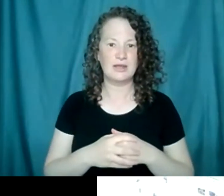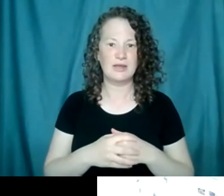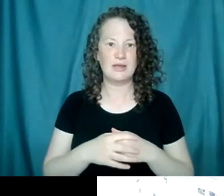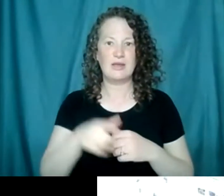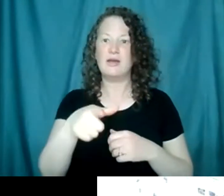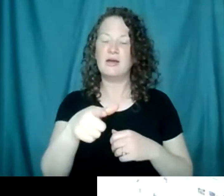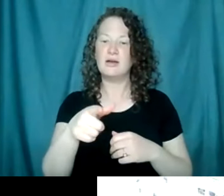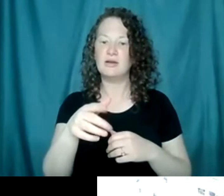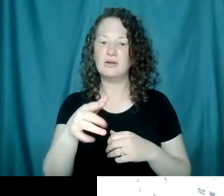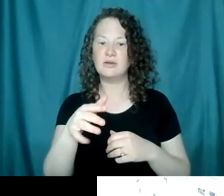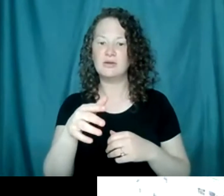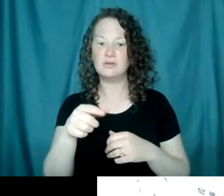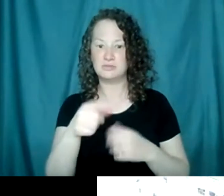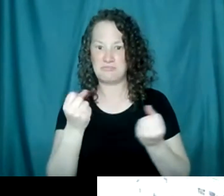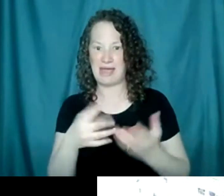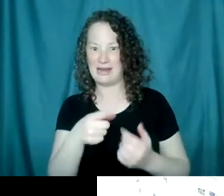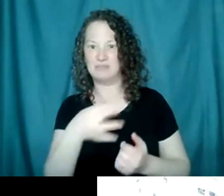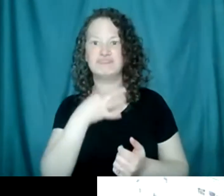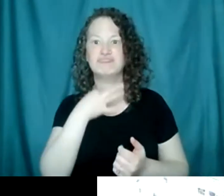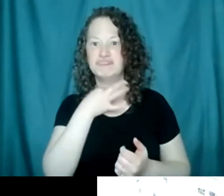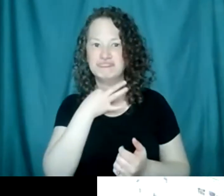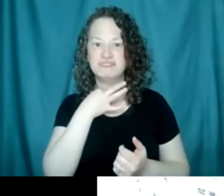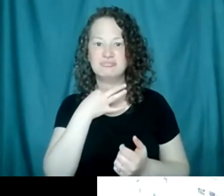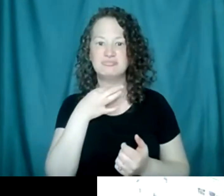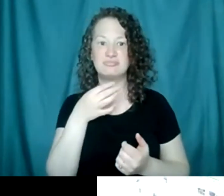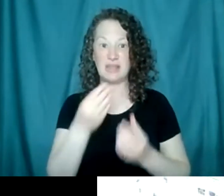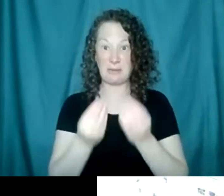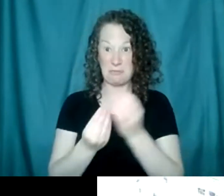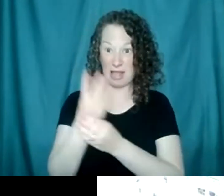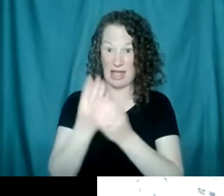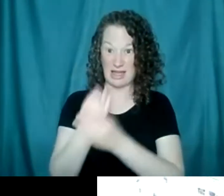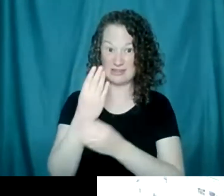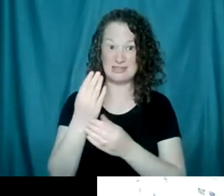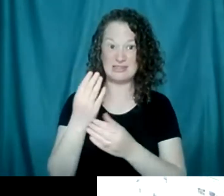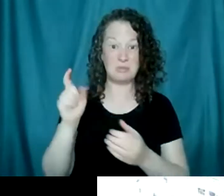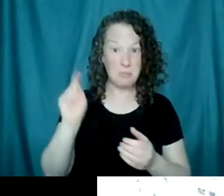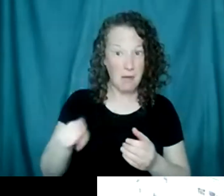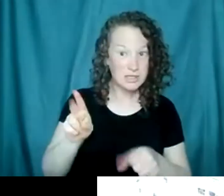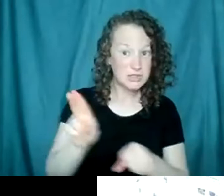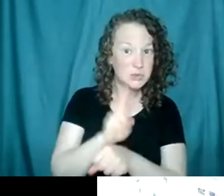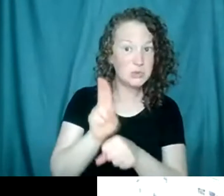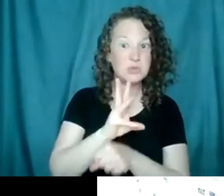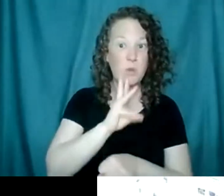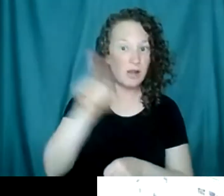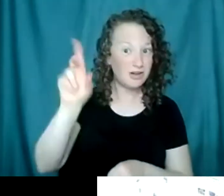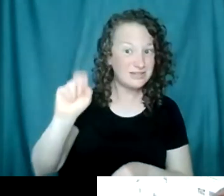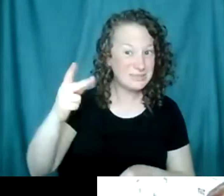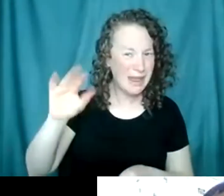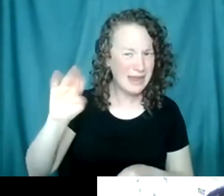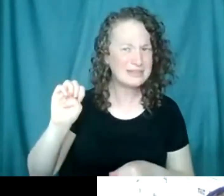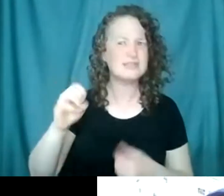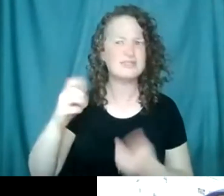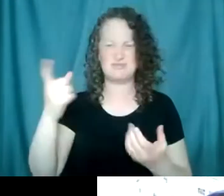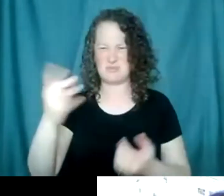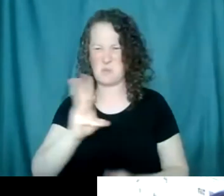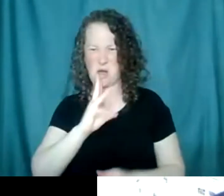interested about how whether plants in space have to grow without water. If they have water, where does it come from? And